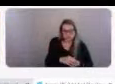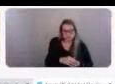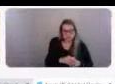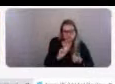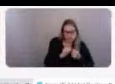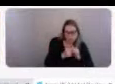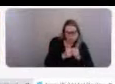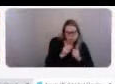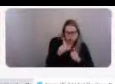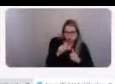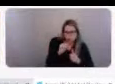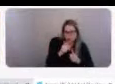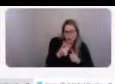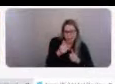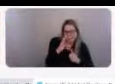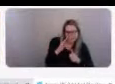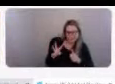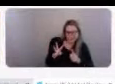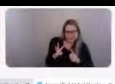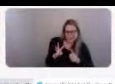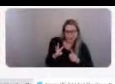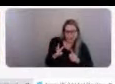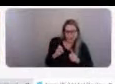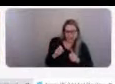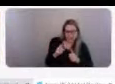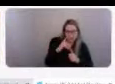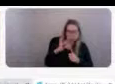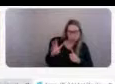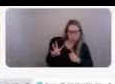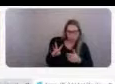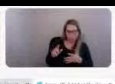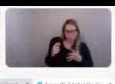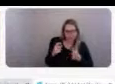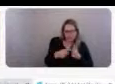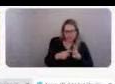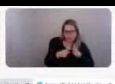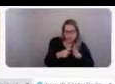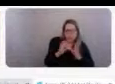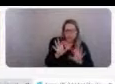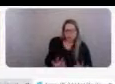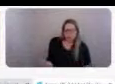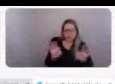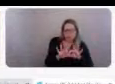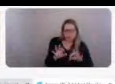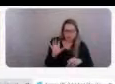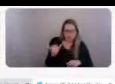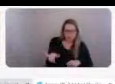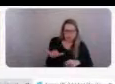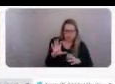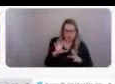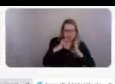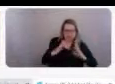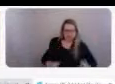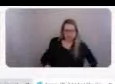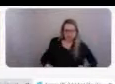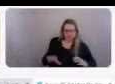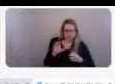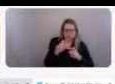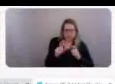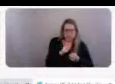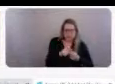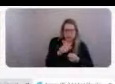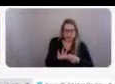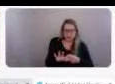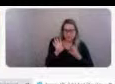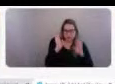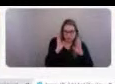should not be downgraded as a criterion it's very important that that the citizens in an area have the attention of